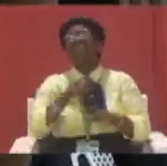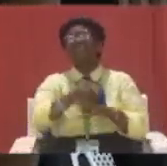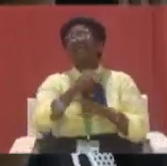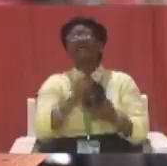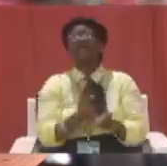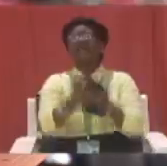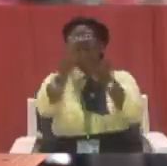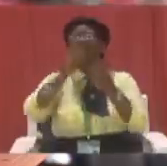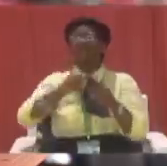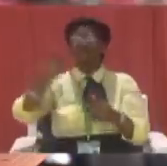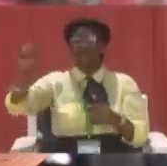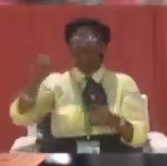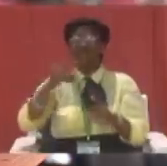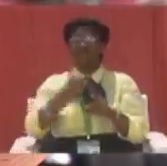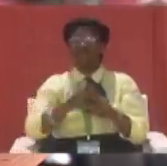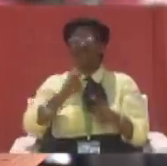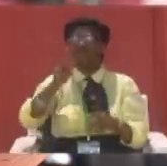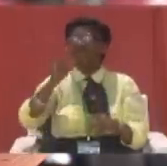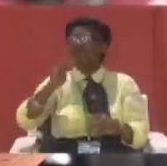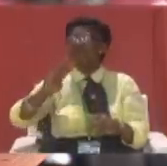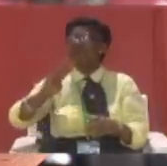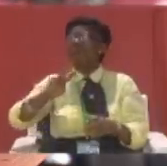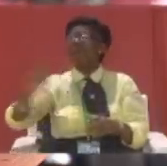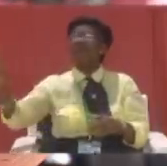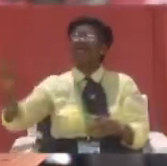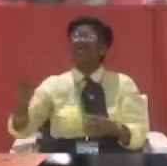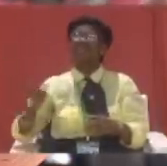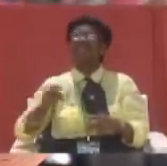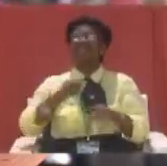From the west, send help to them.